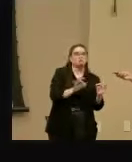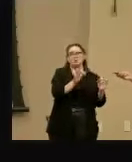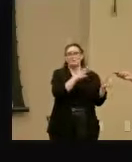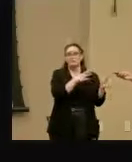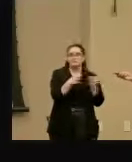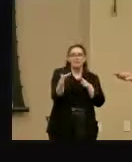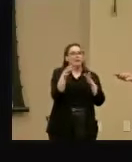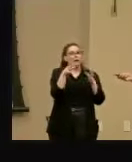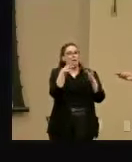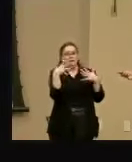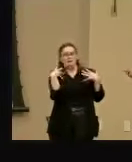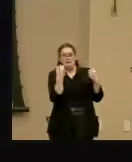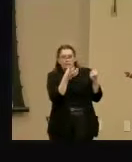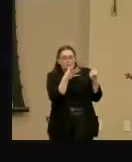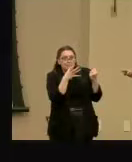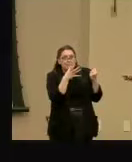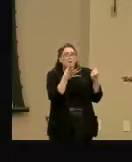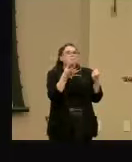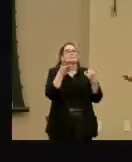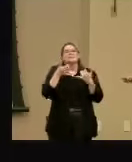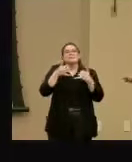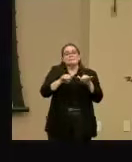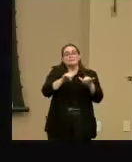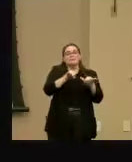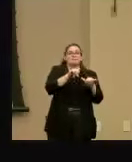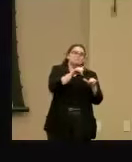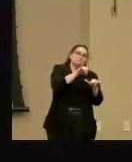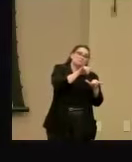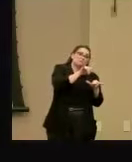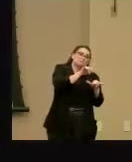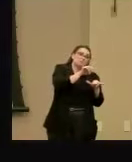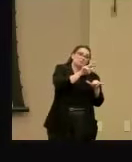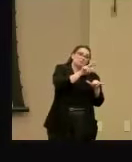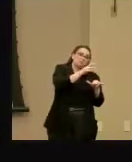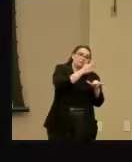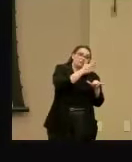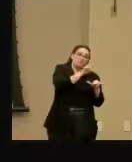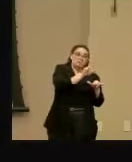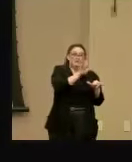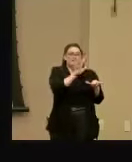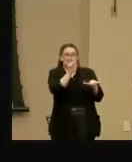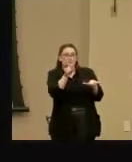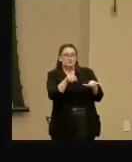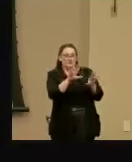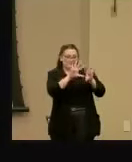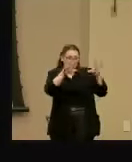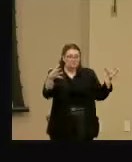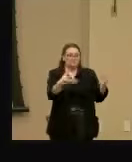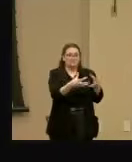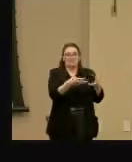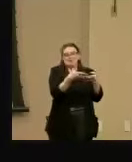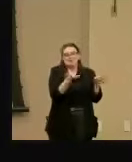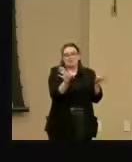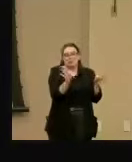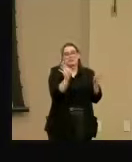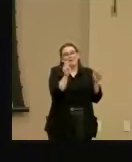mom, and birth defects unfortunately do occur in 3 to 5% of the general population. And the reason I tell people this is because I really don't want them